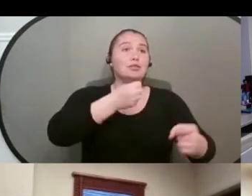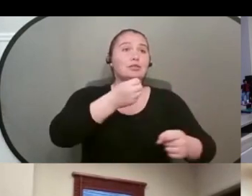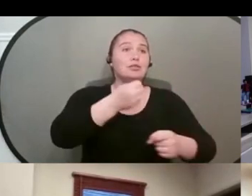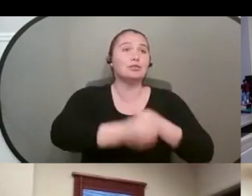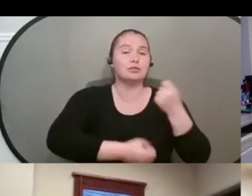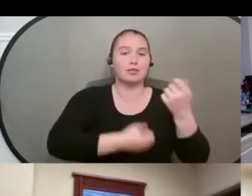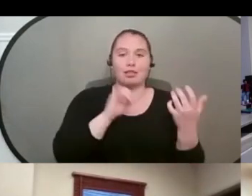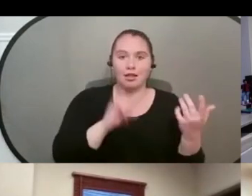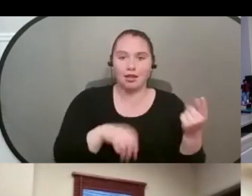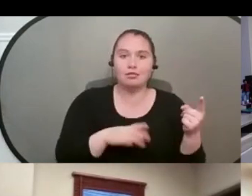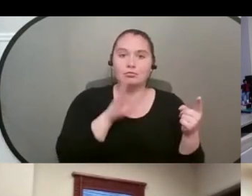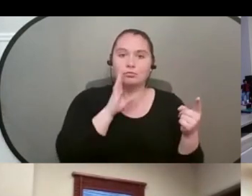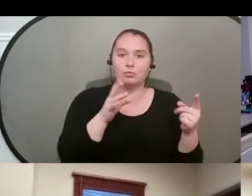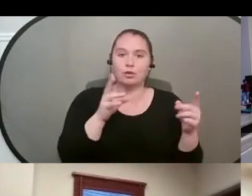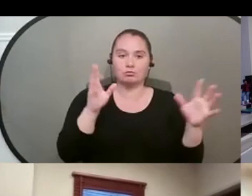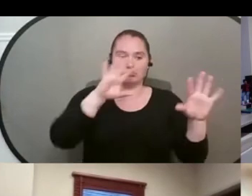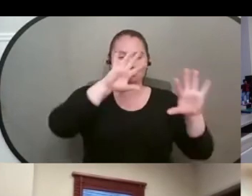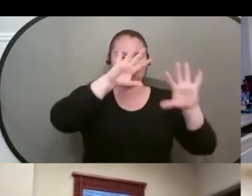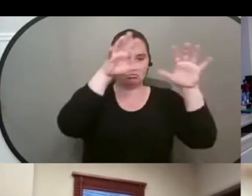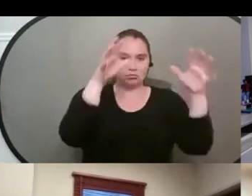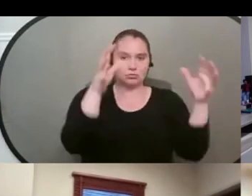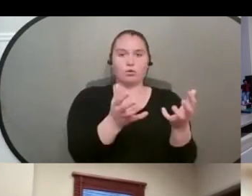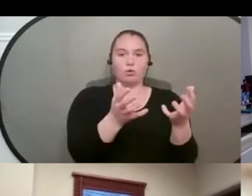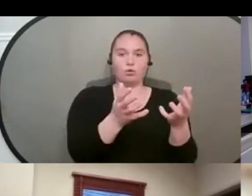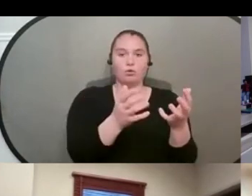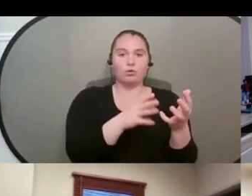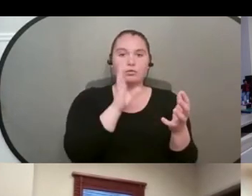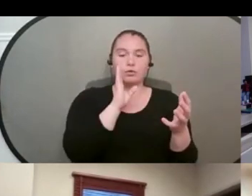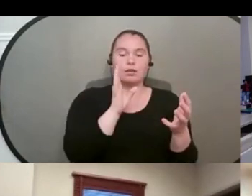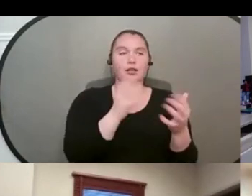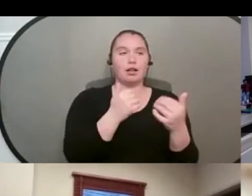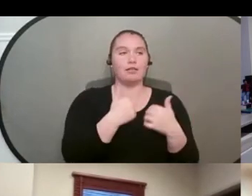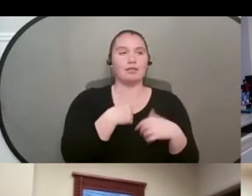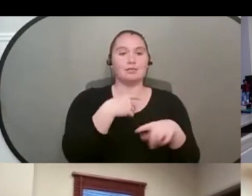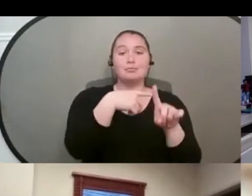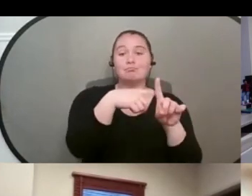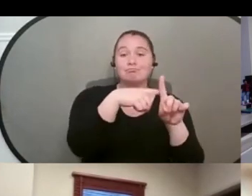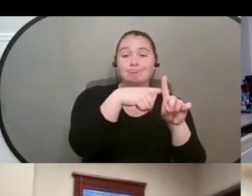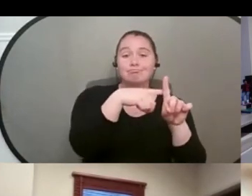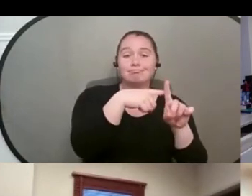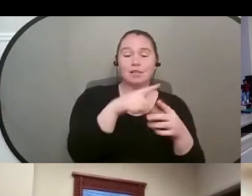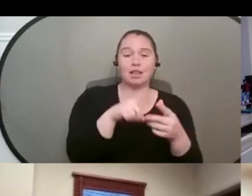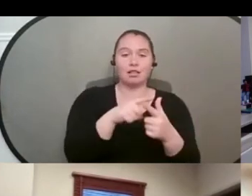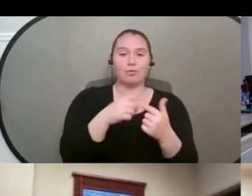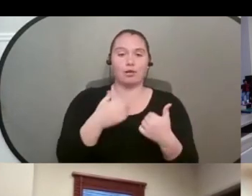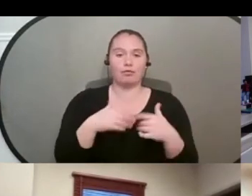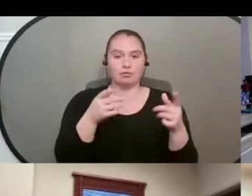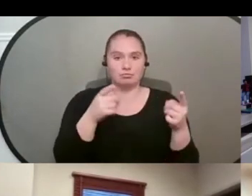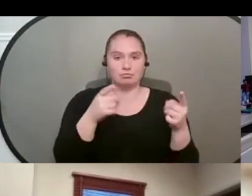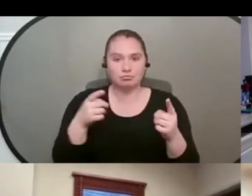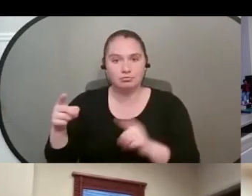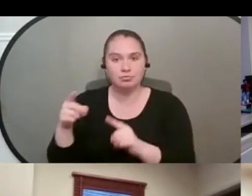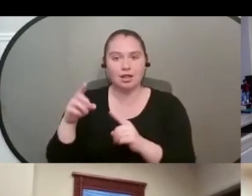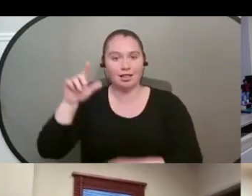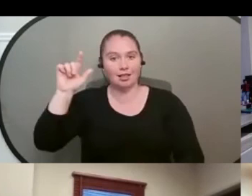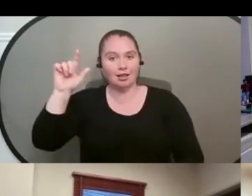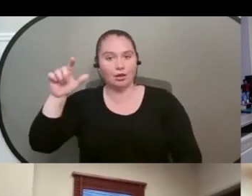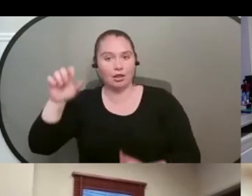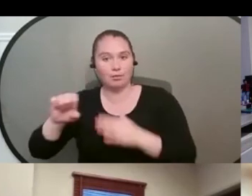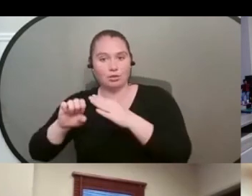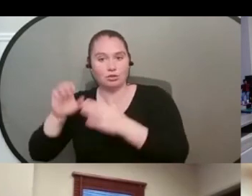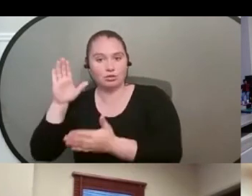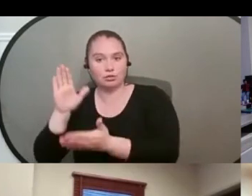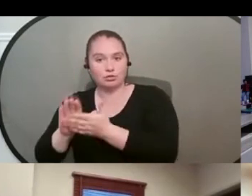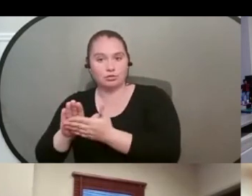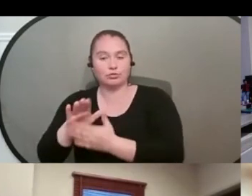of the district as a whole. While at the same time, we have this pattern where, especially later elementary years into middle school